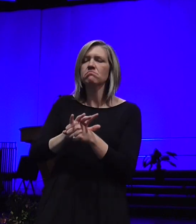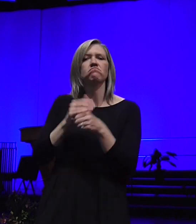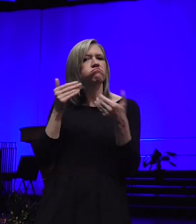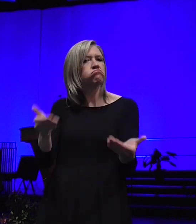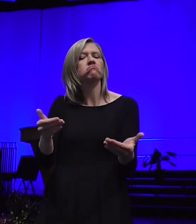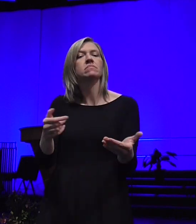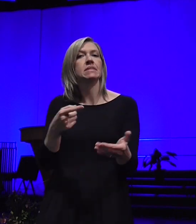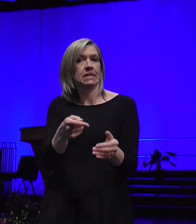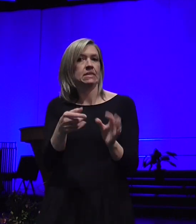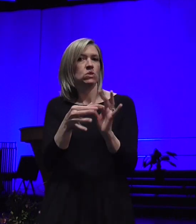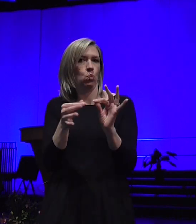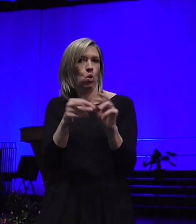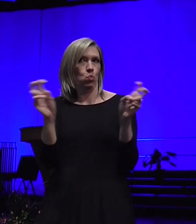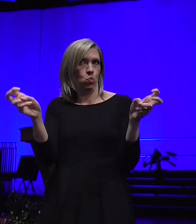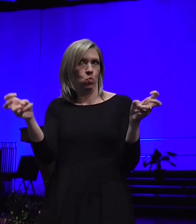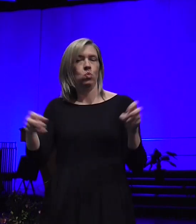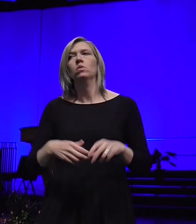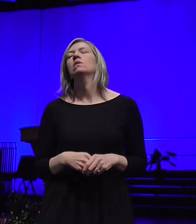this: